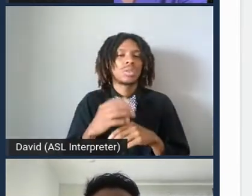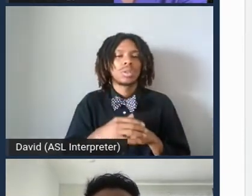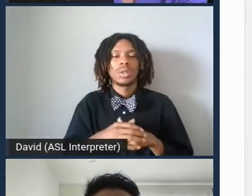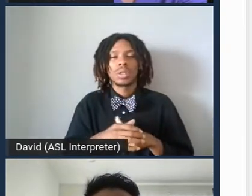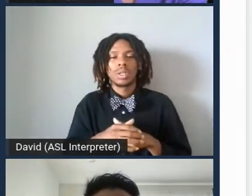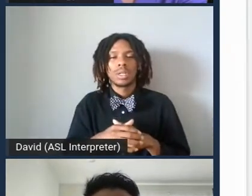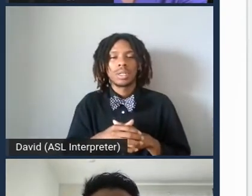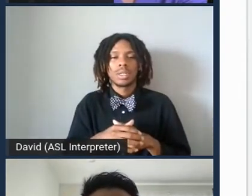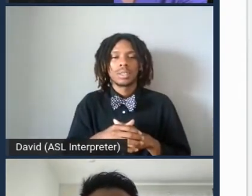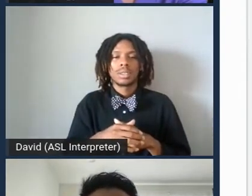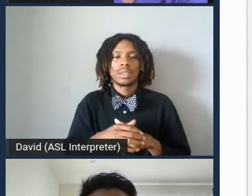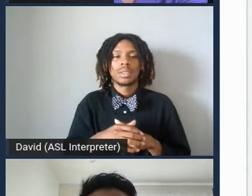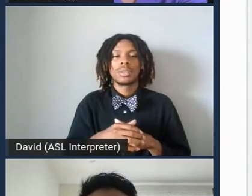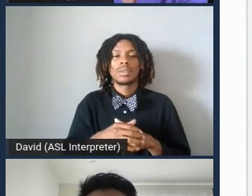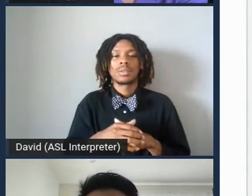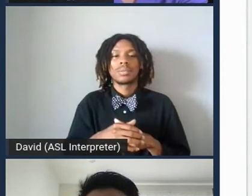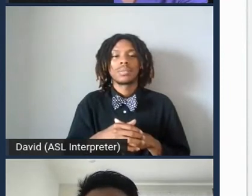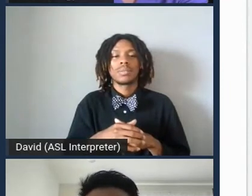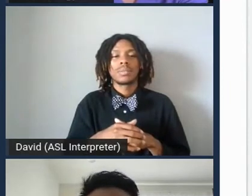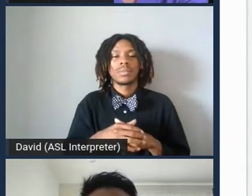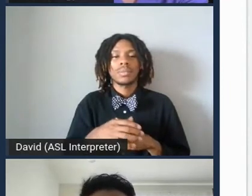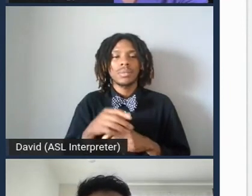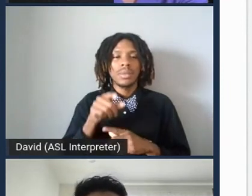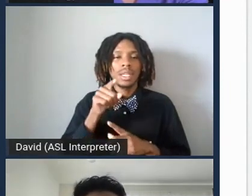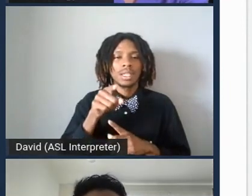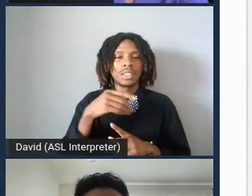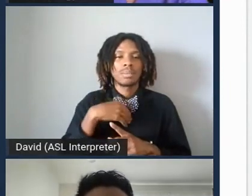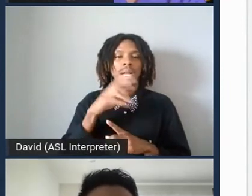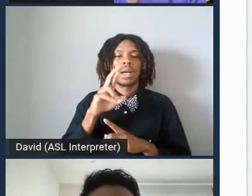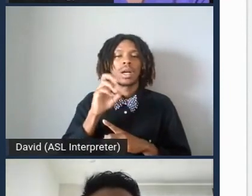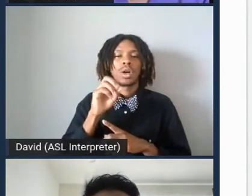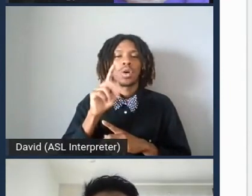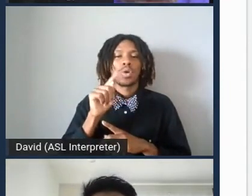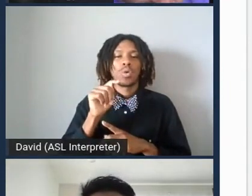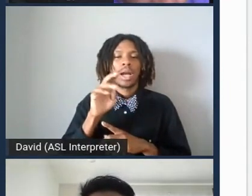So this is my Route33 host zone.